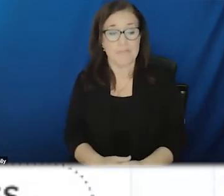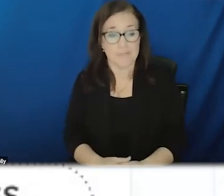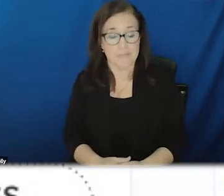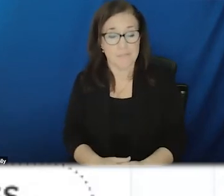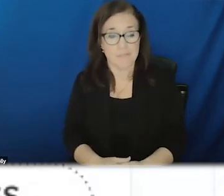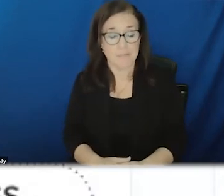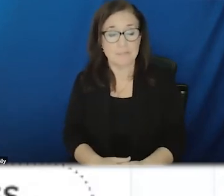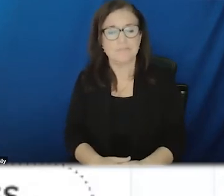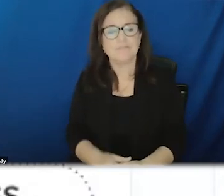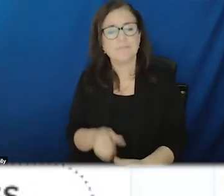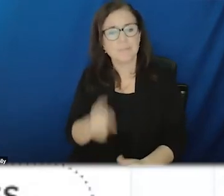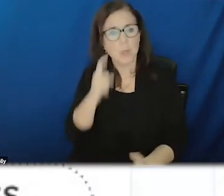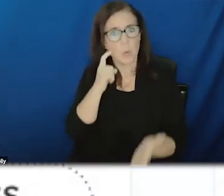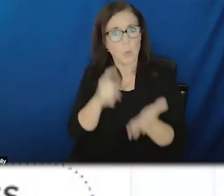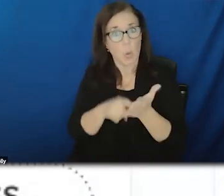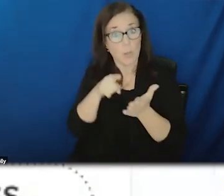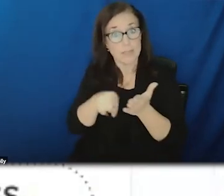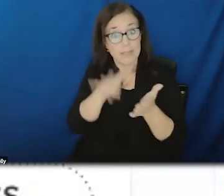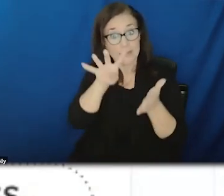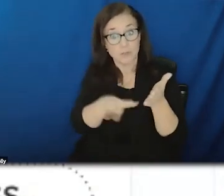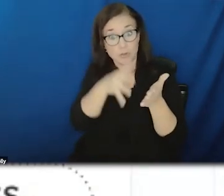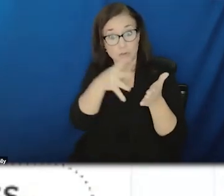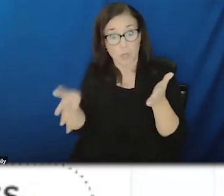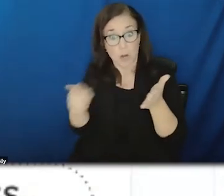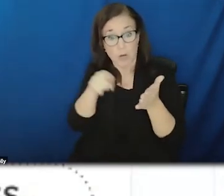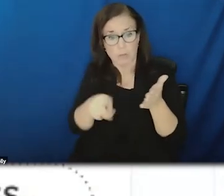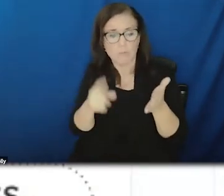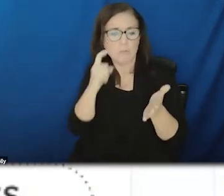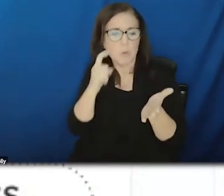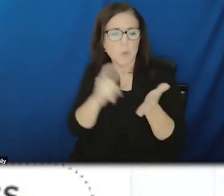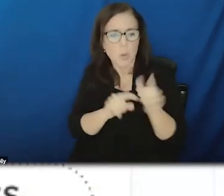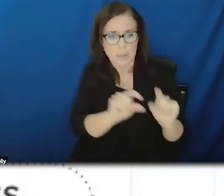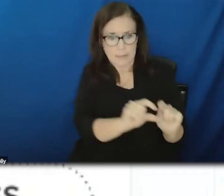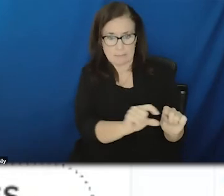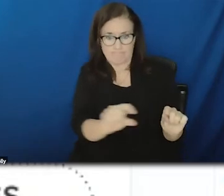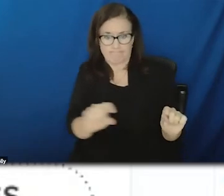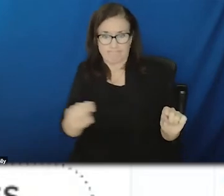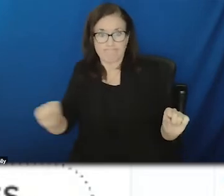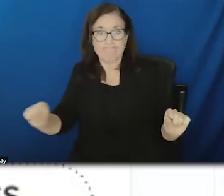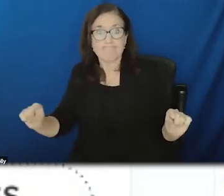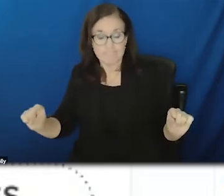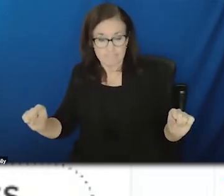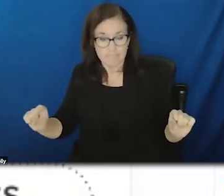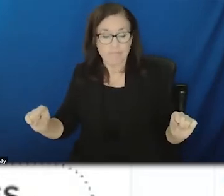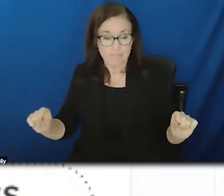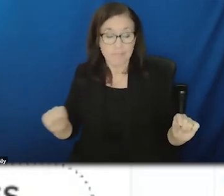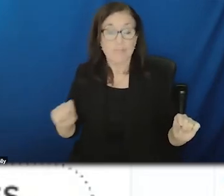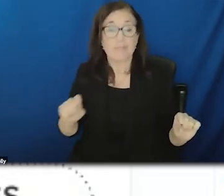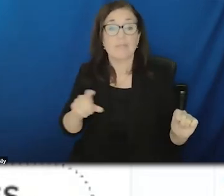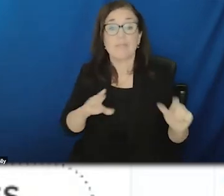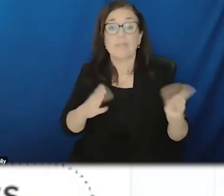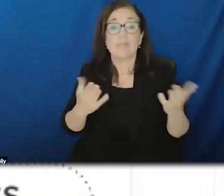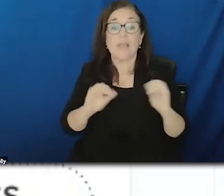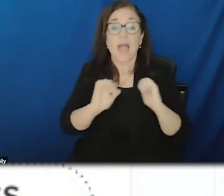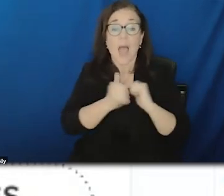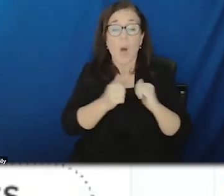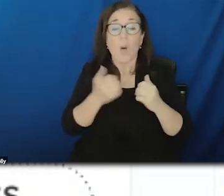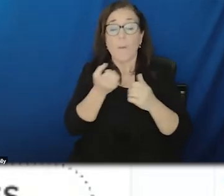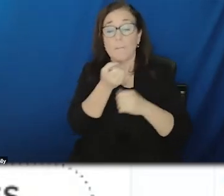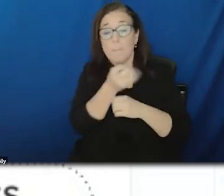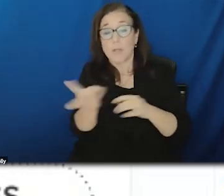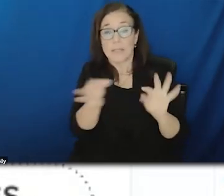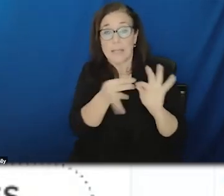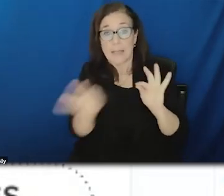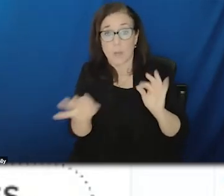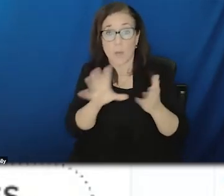On this chart, you will see the continuum of emergent multilingual learner program effectiveness.